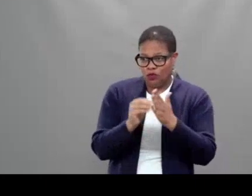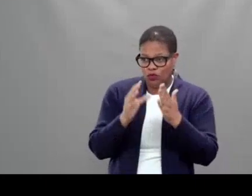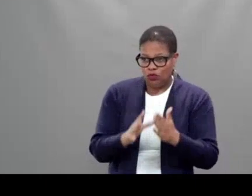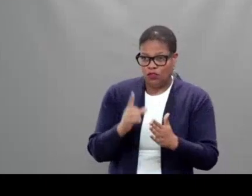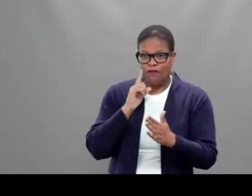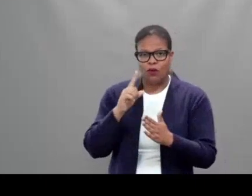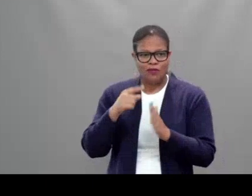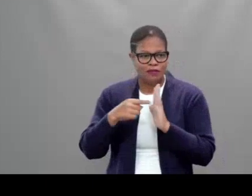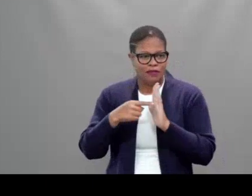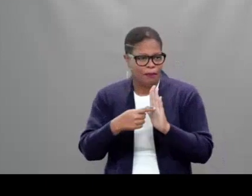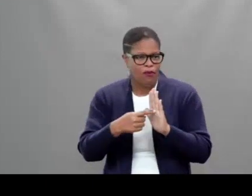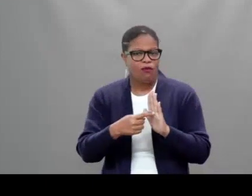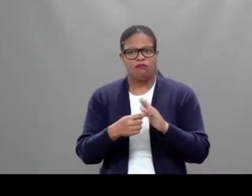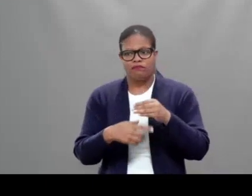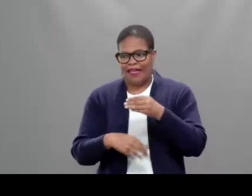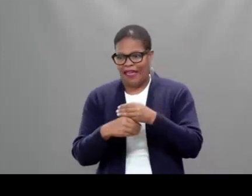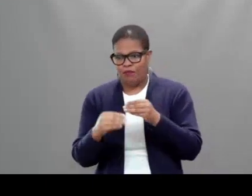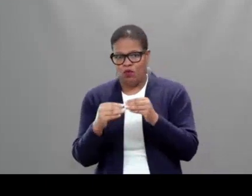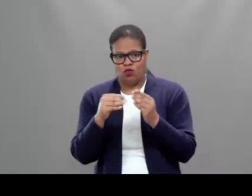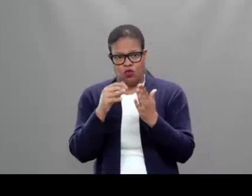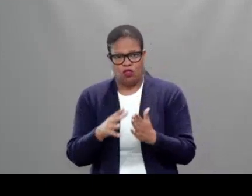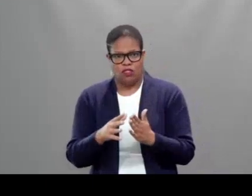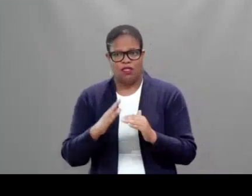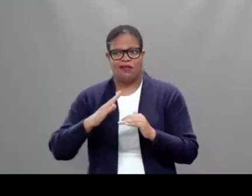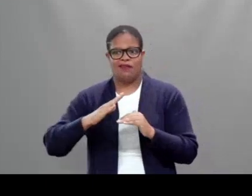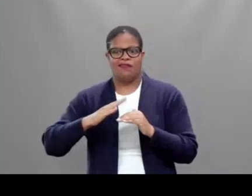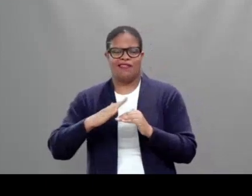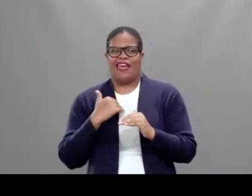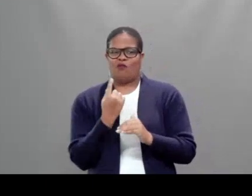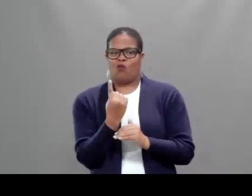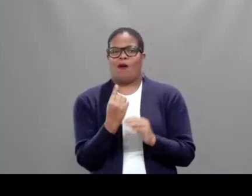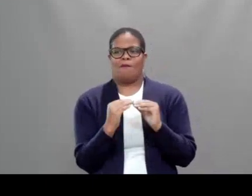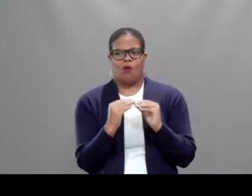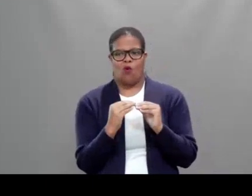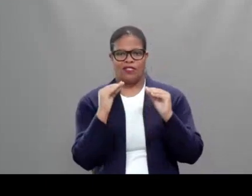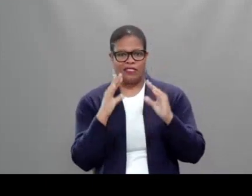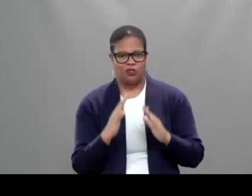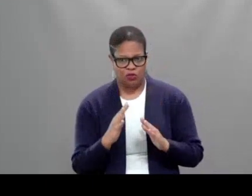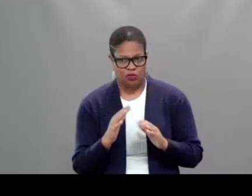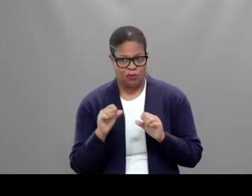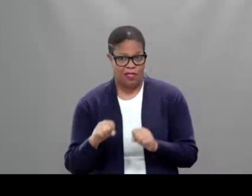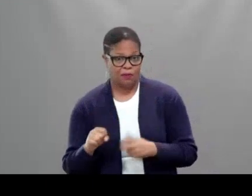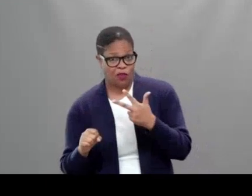for instance, we will at least have to have one more teacher, possibly